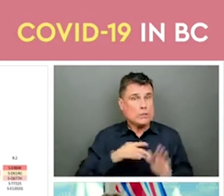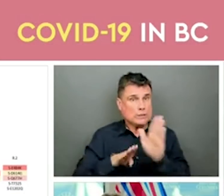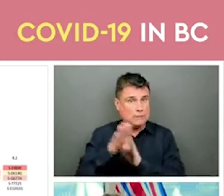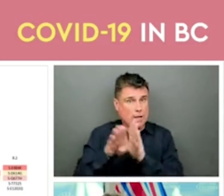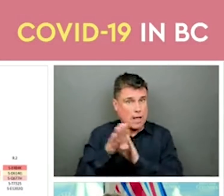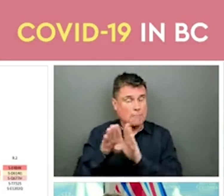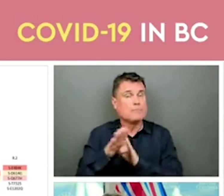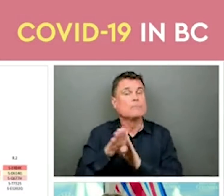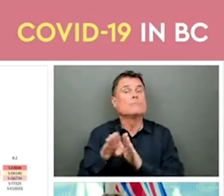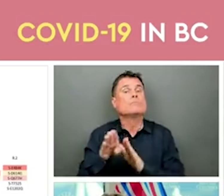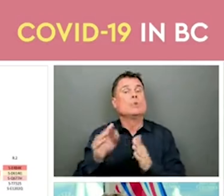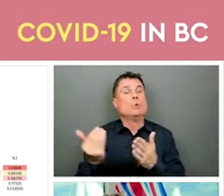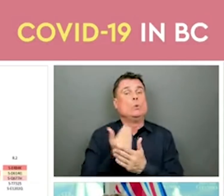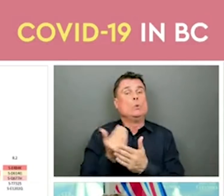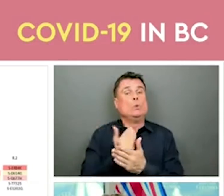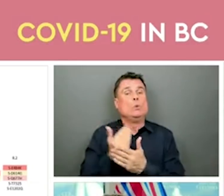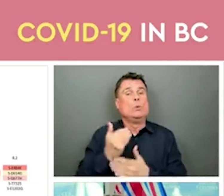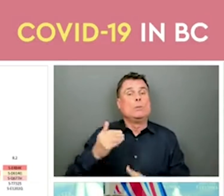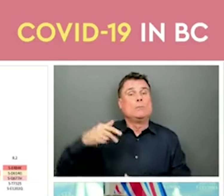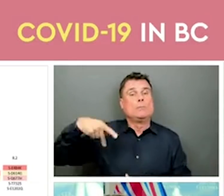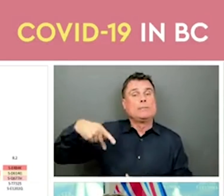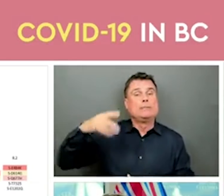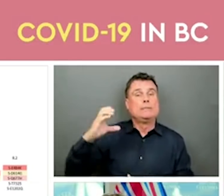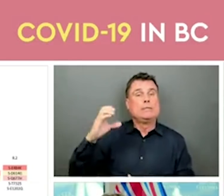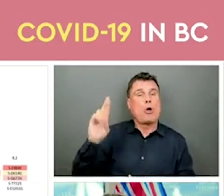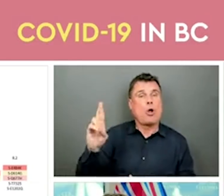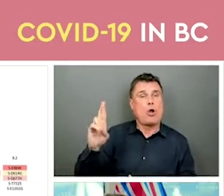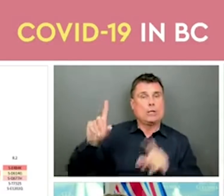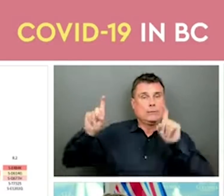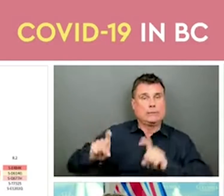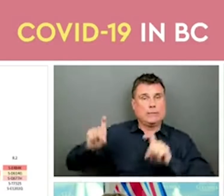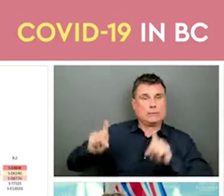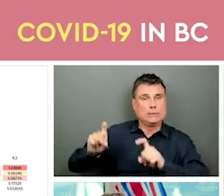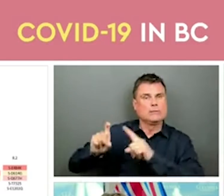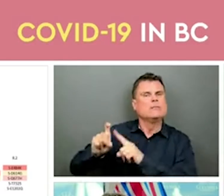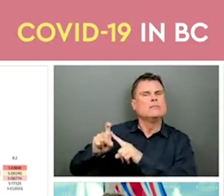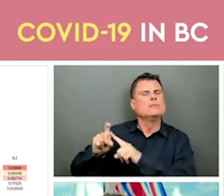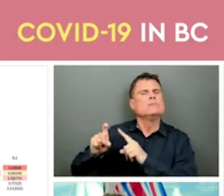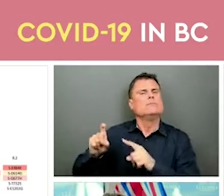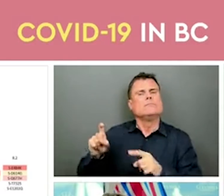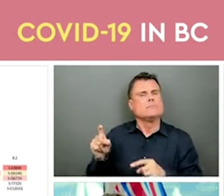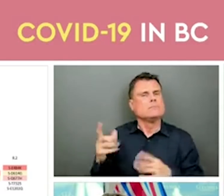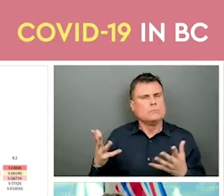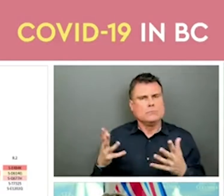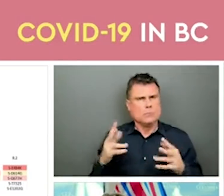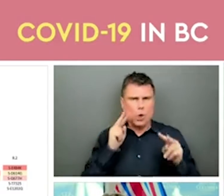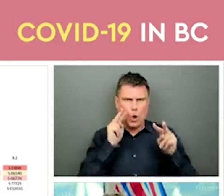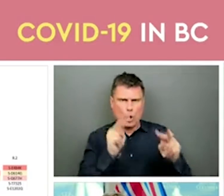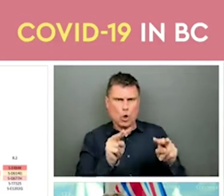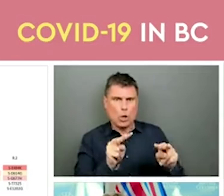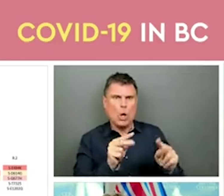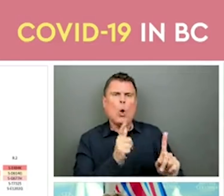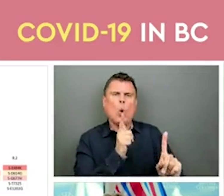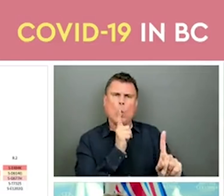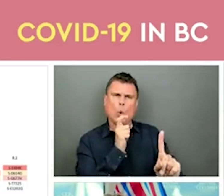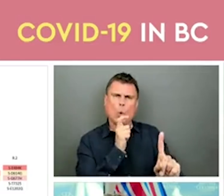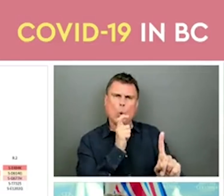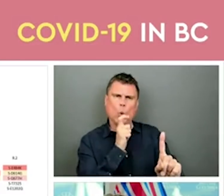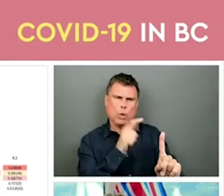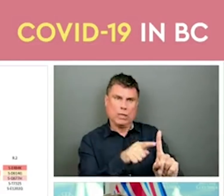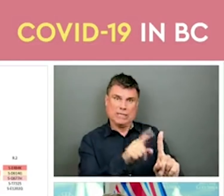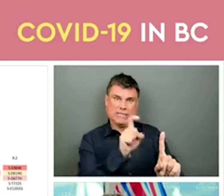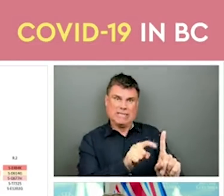these PCR tests, and we've targeted who gets tested with these screening tests as well, we are